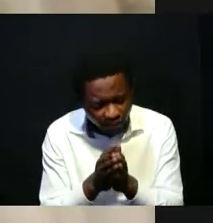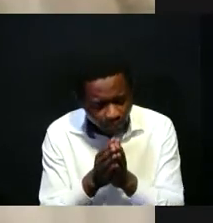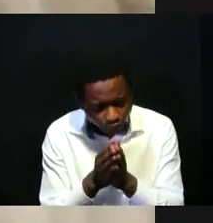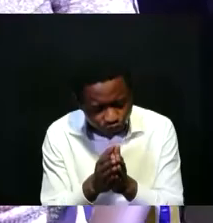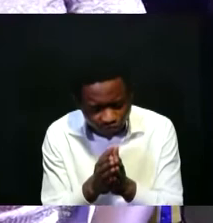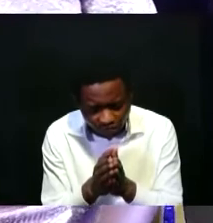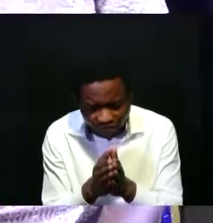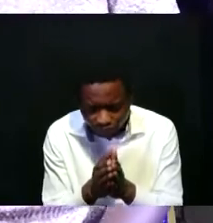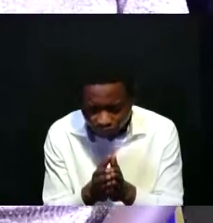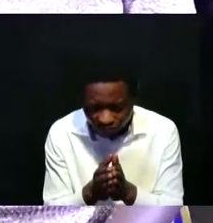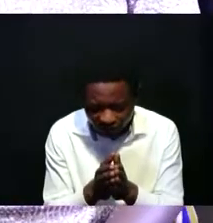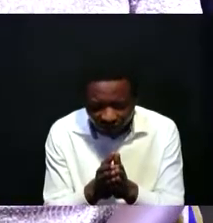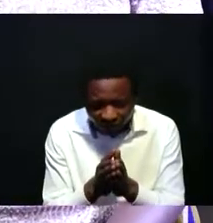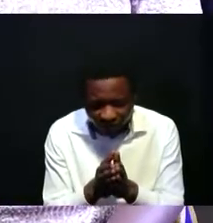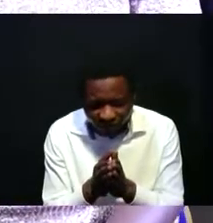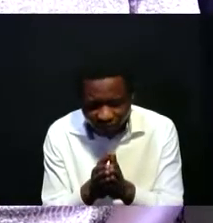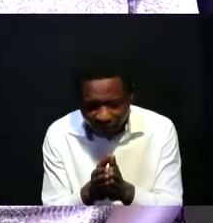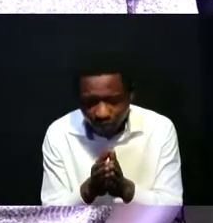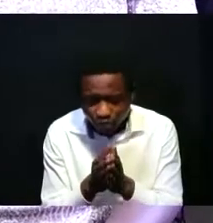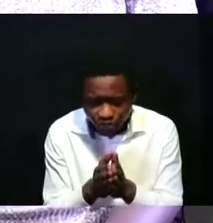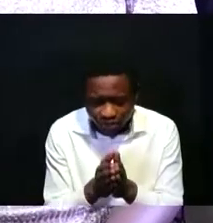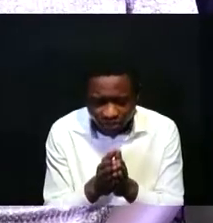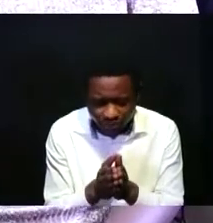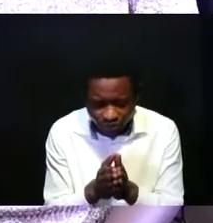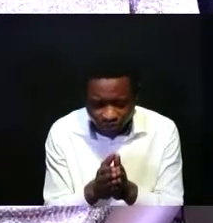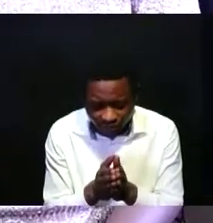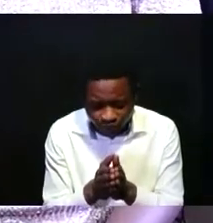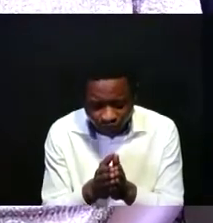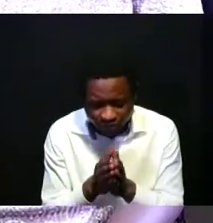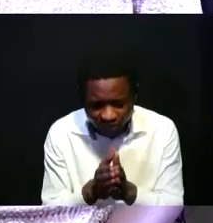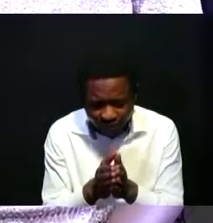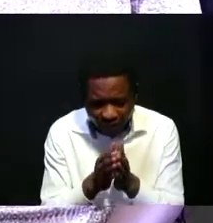renew, O God. Moko tapa asubra ataya.